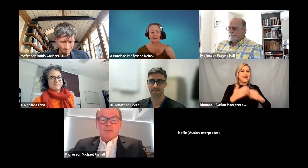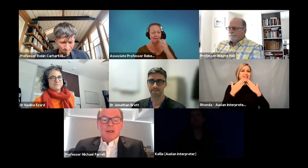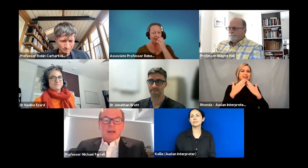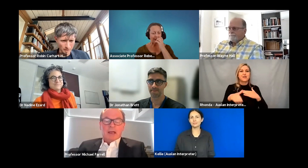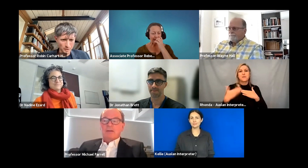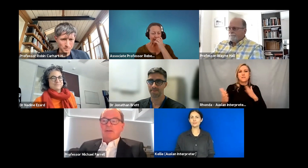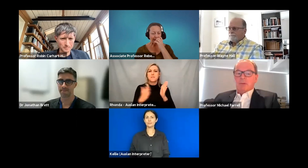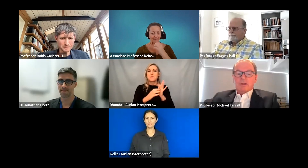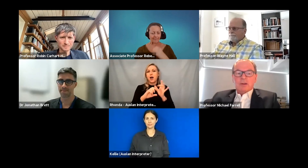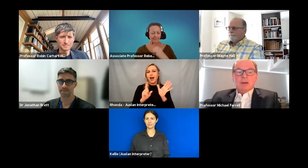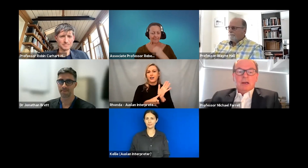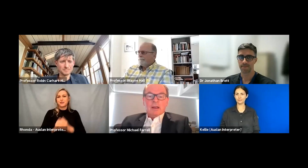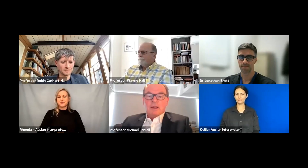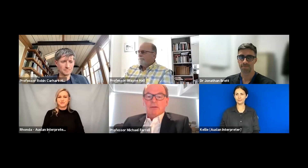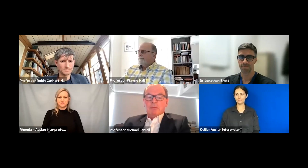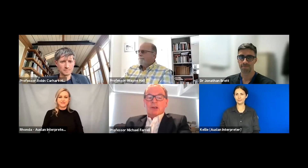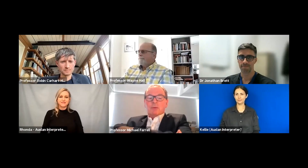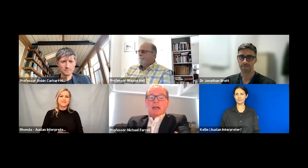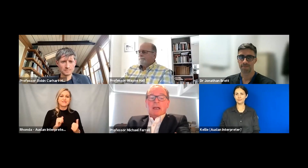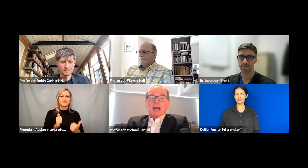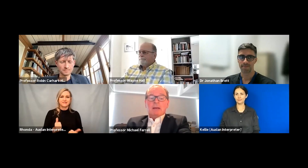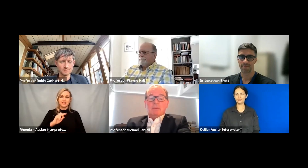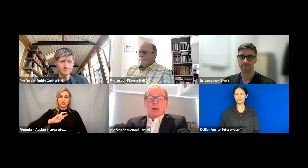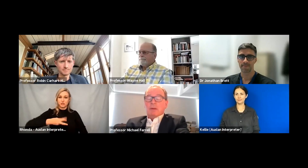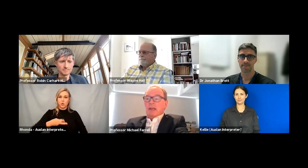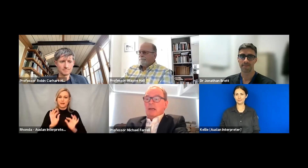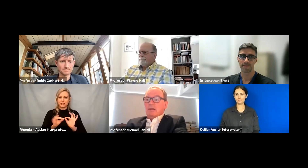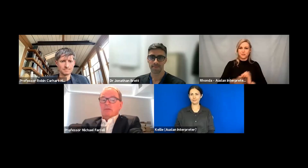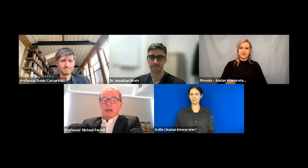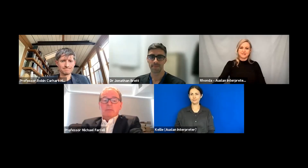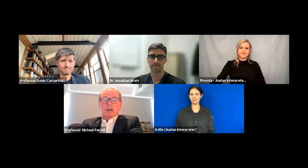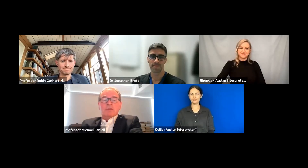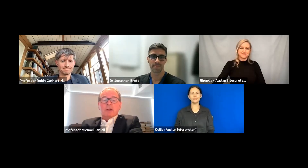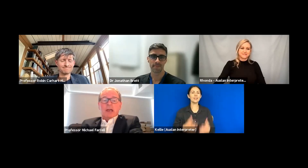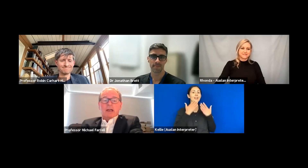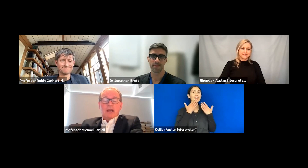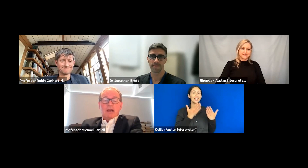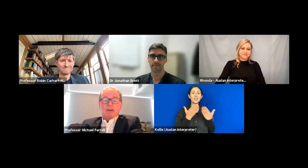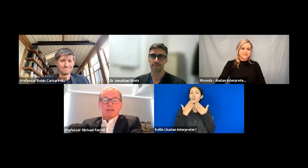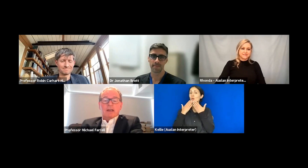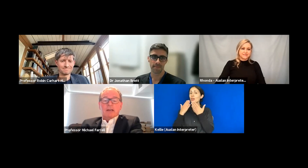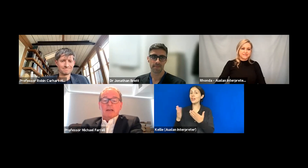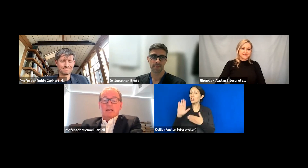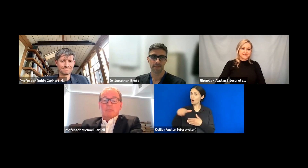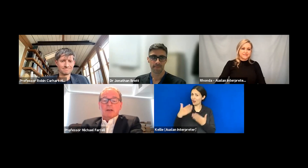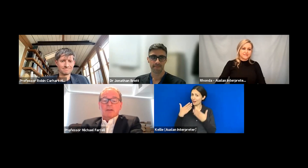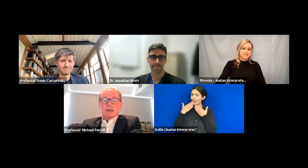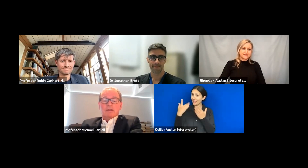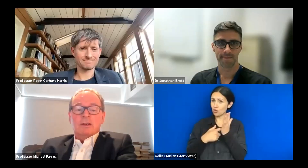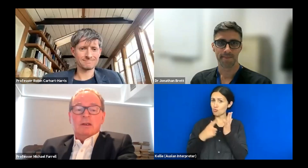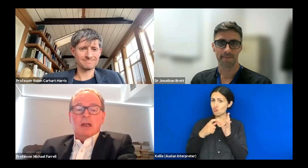Thanks. Thanks very much. Thank you very much, Rebecca. And Robin, thank you very much for that